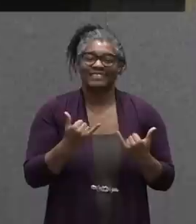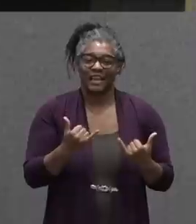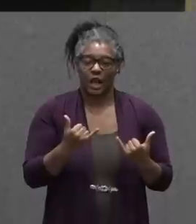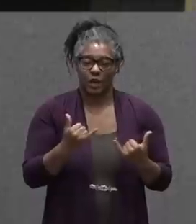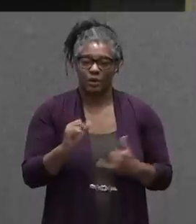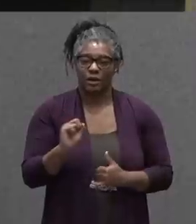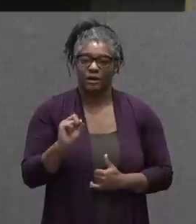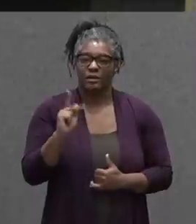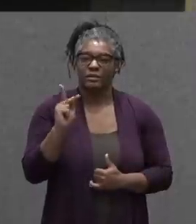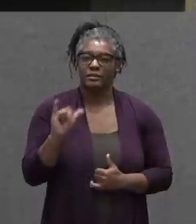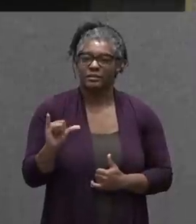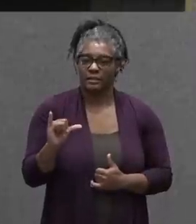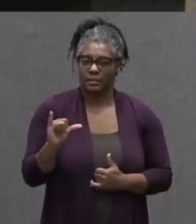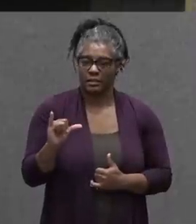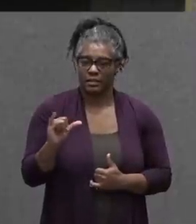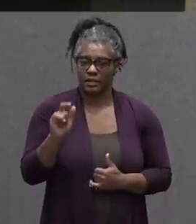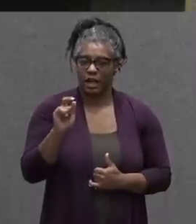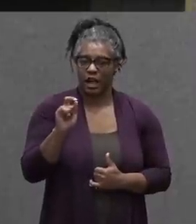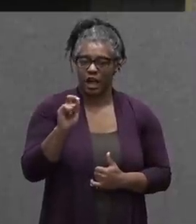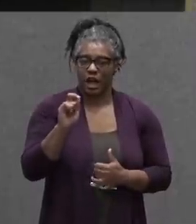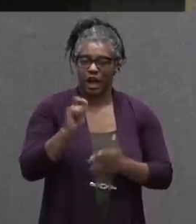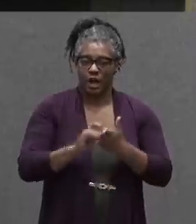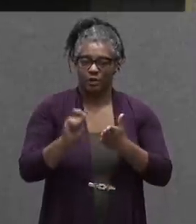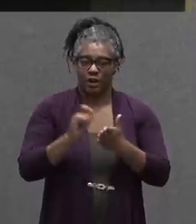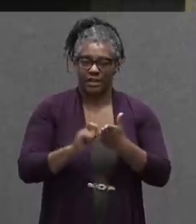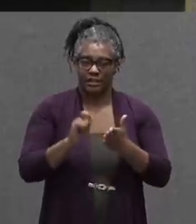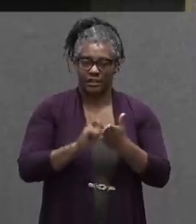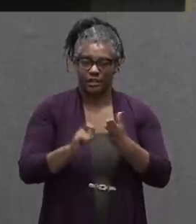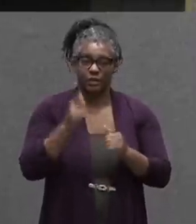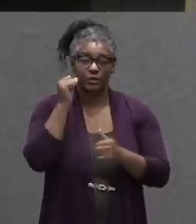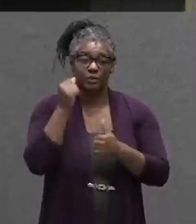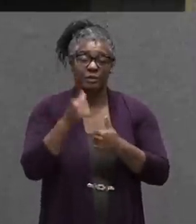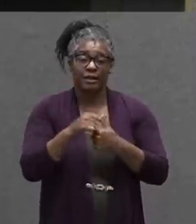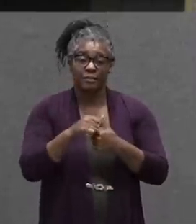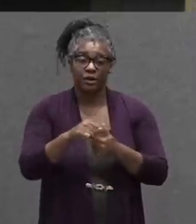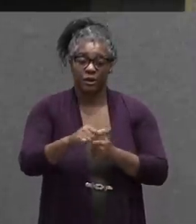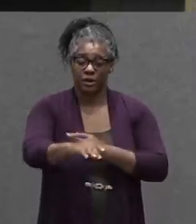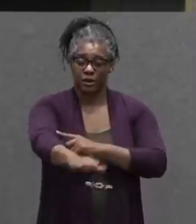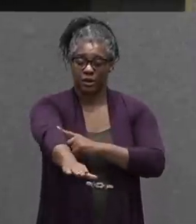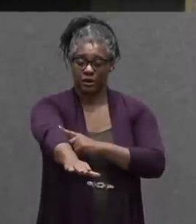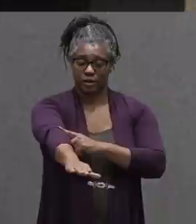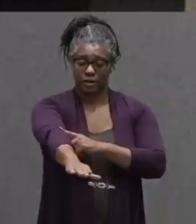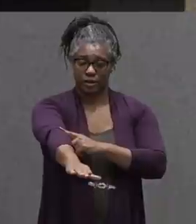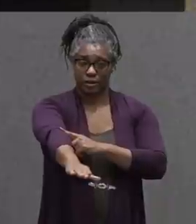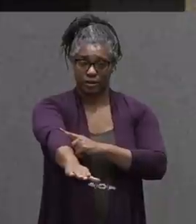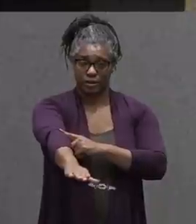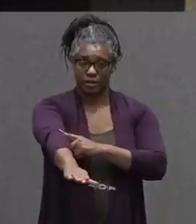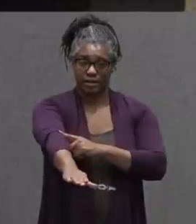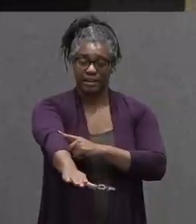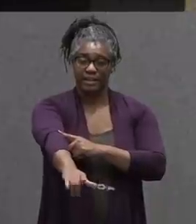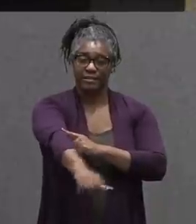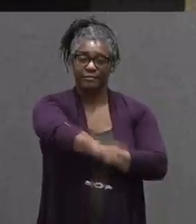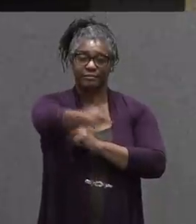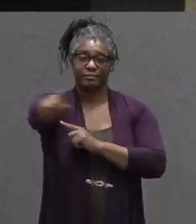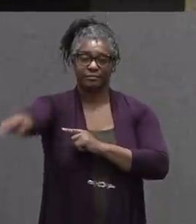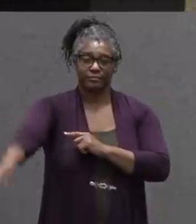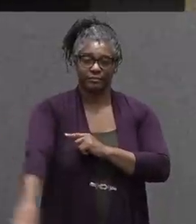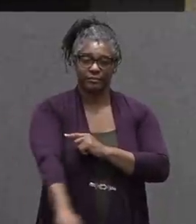when you skywrite, remember, you want your arm nice and straight. and you want to make really big motions with your